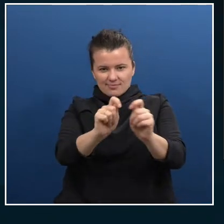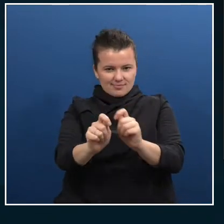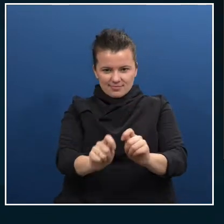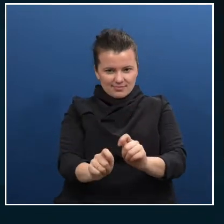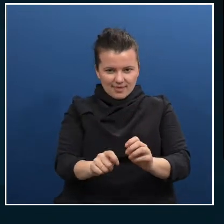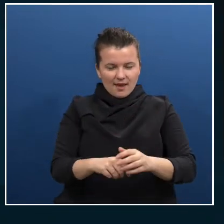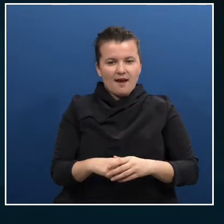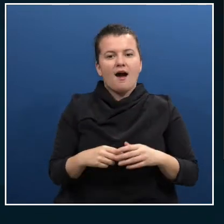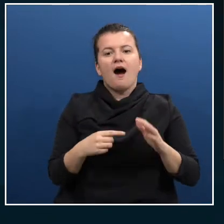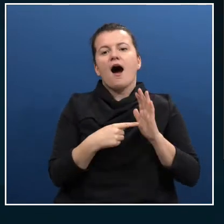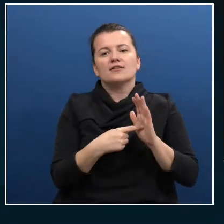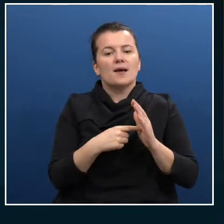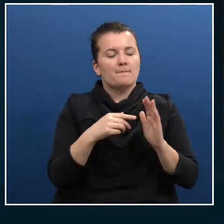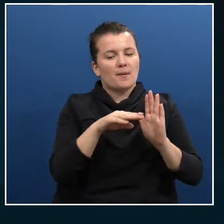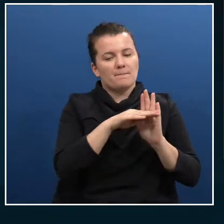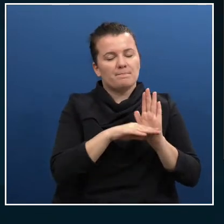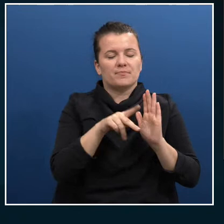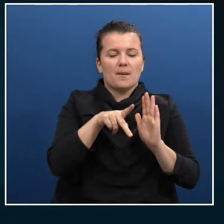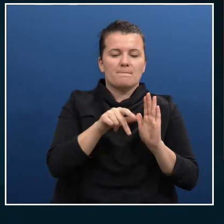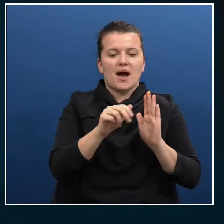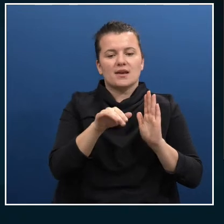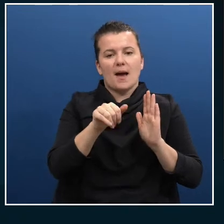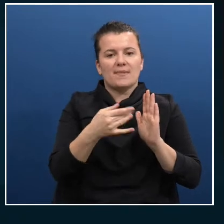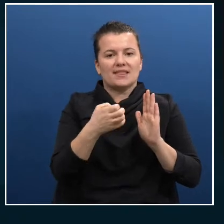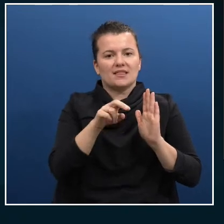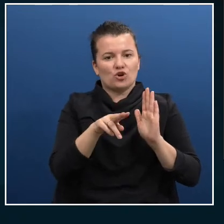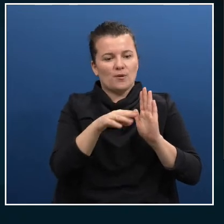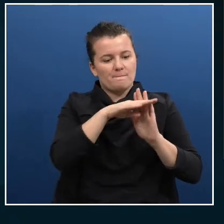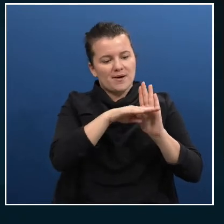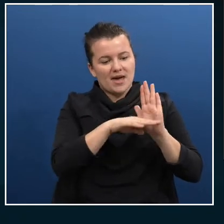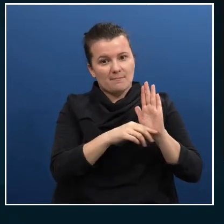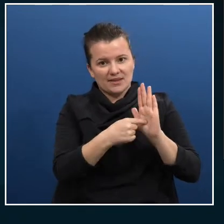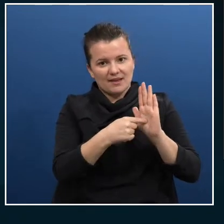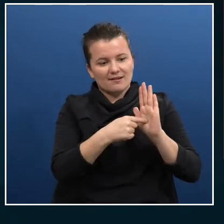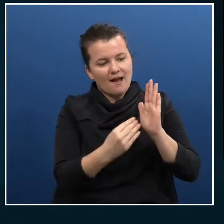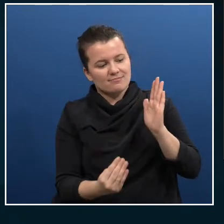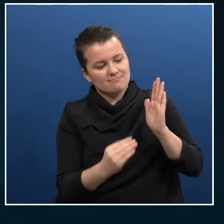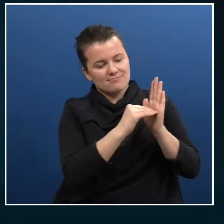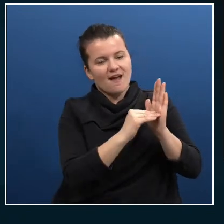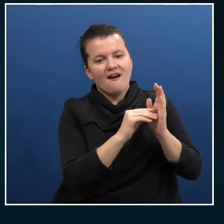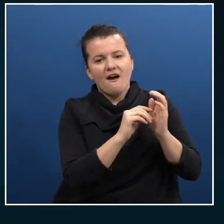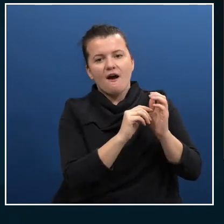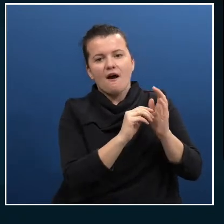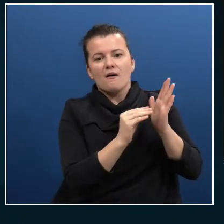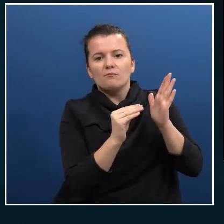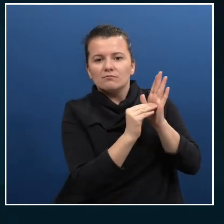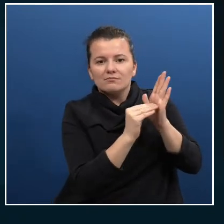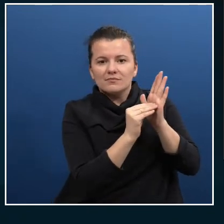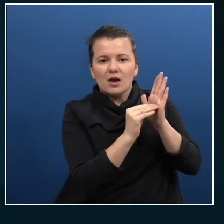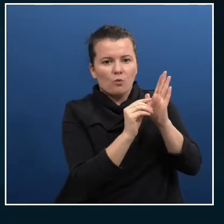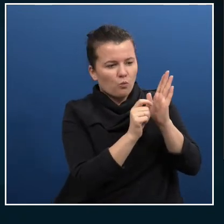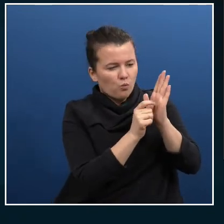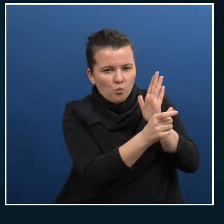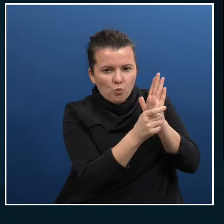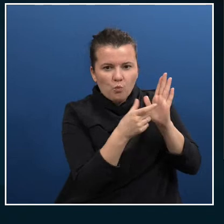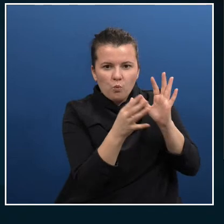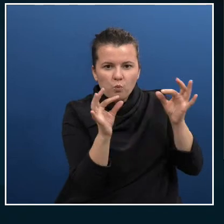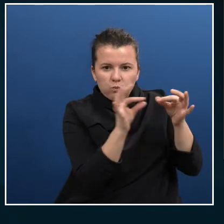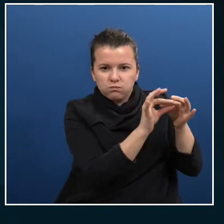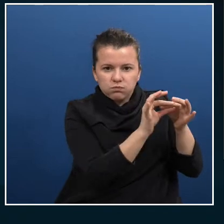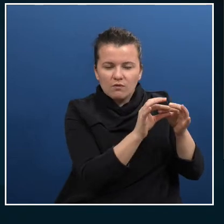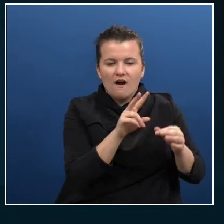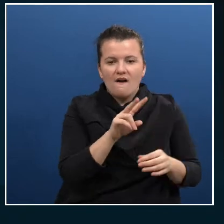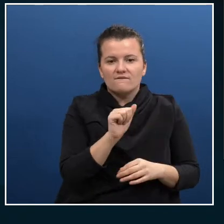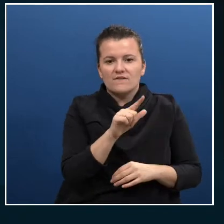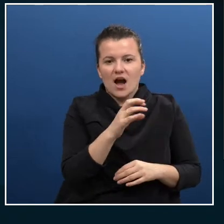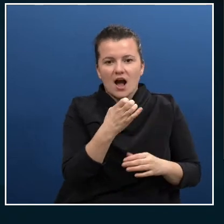your parameter. And that will make it definitely a lot more powerful to use Bicep in